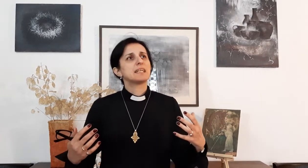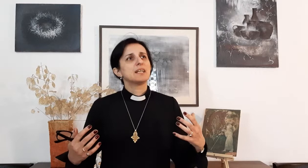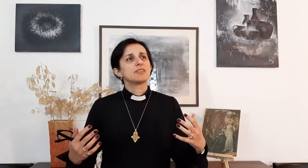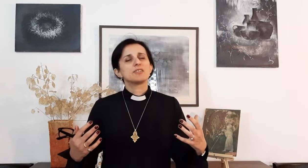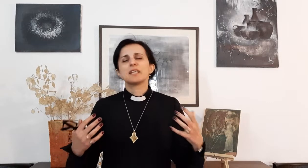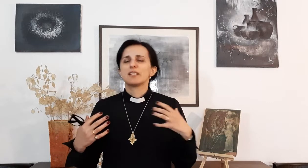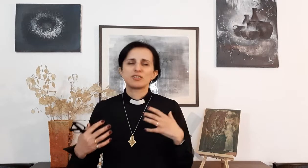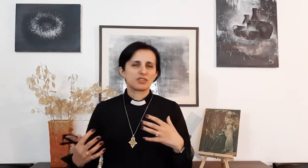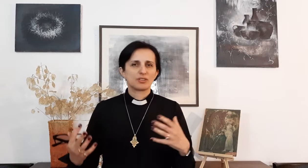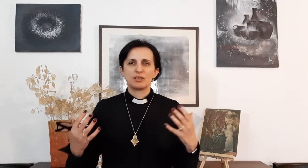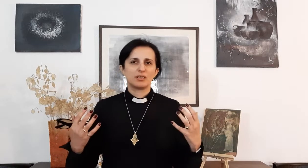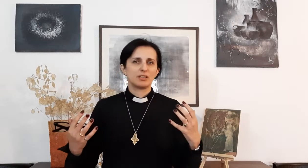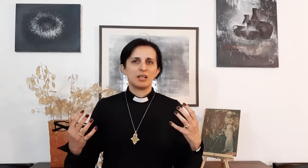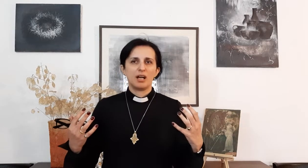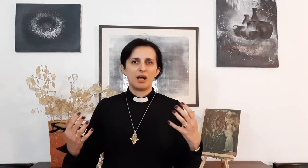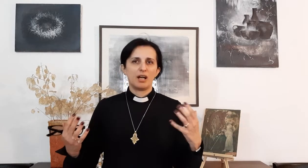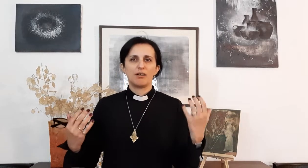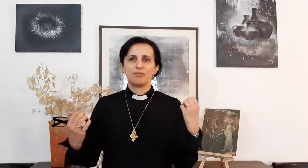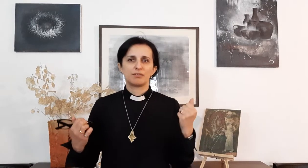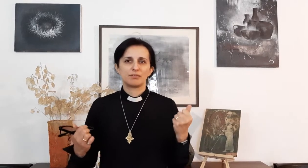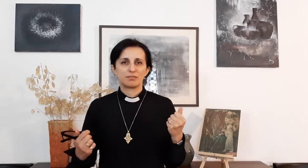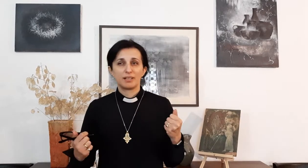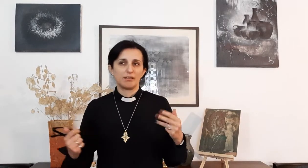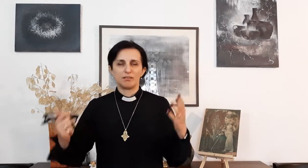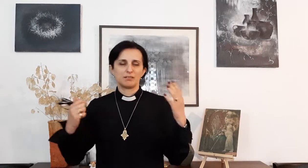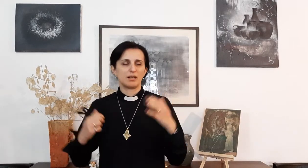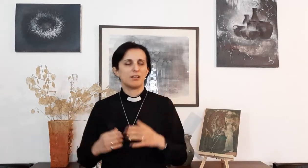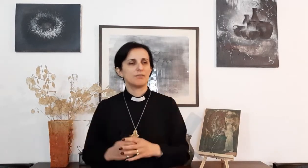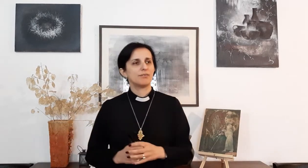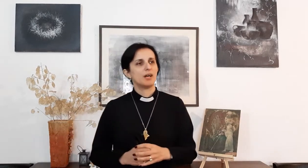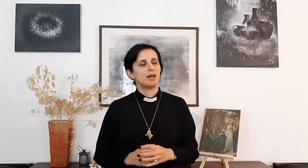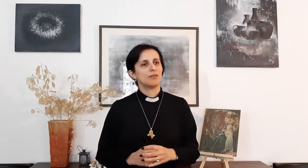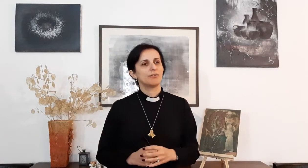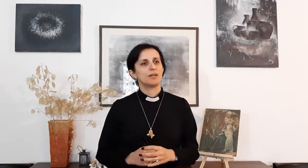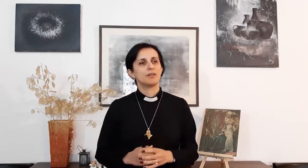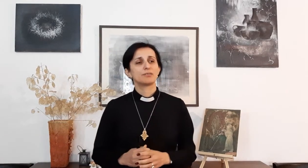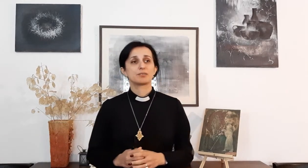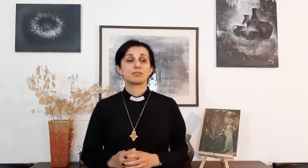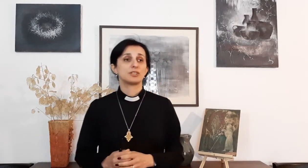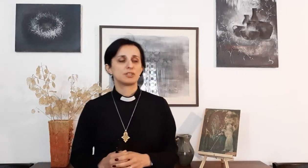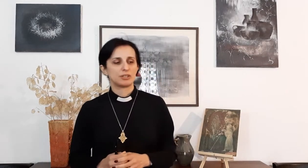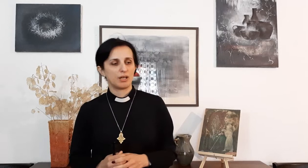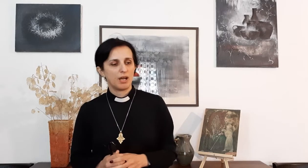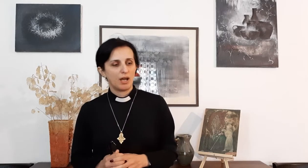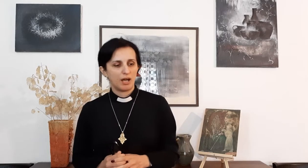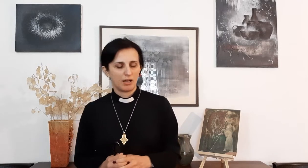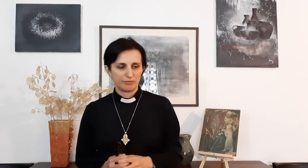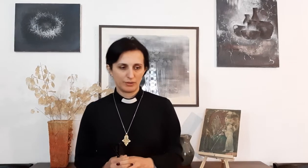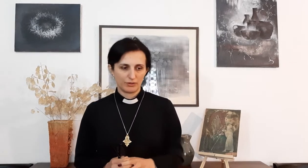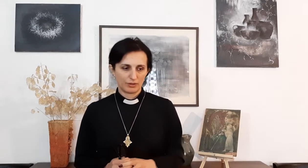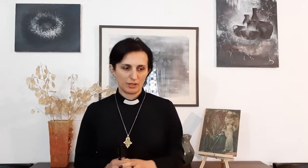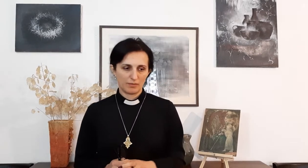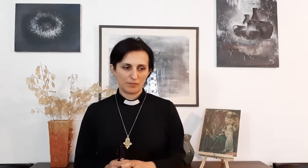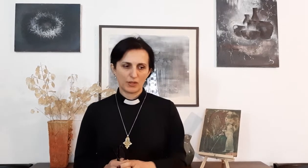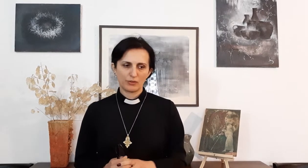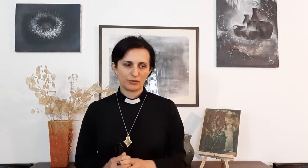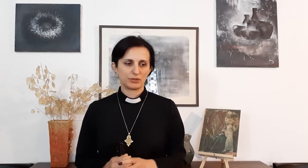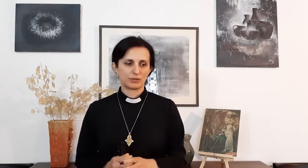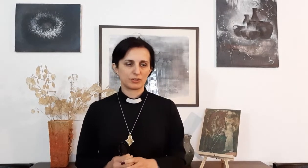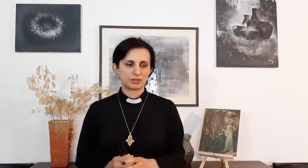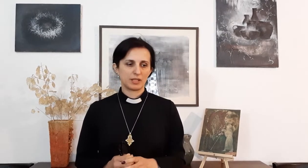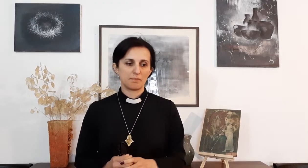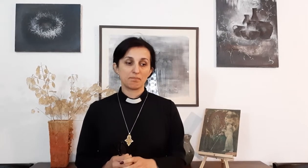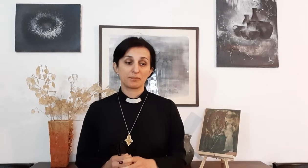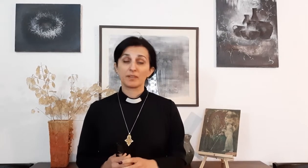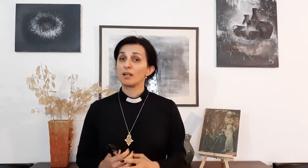really natural kind of tradition for